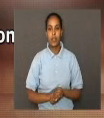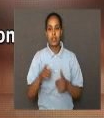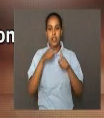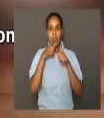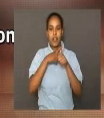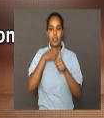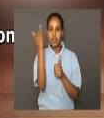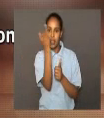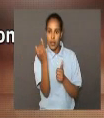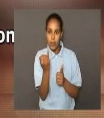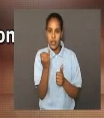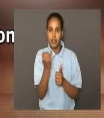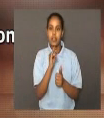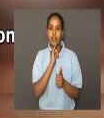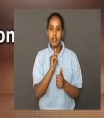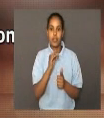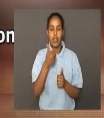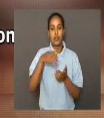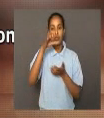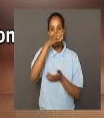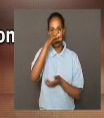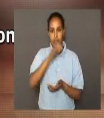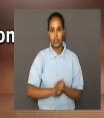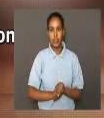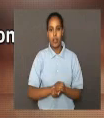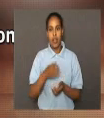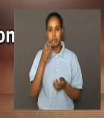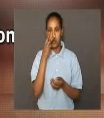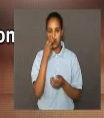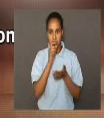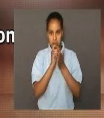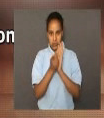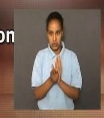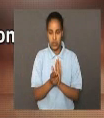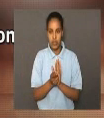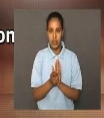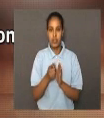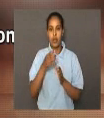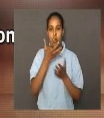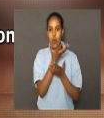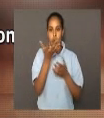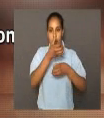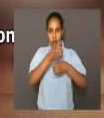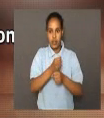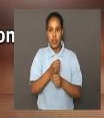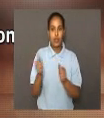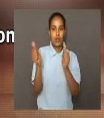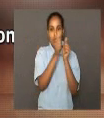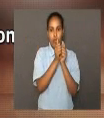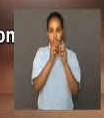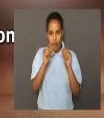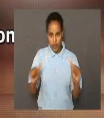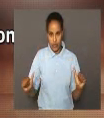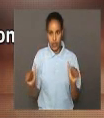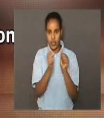first image is a solution. As you can see, the components have dissolved together